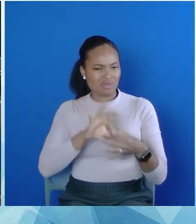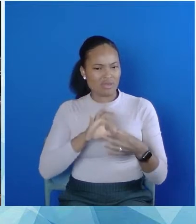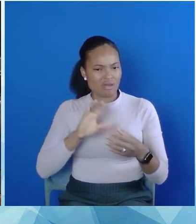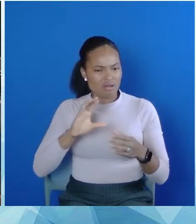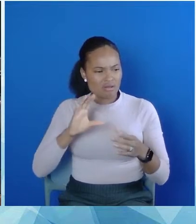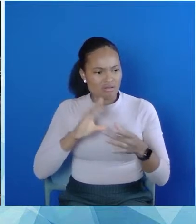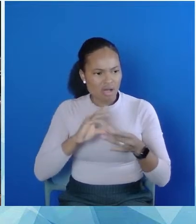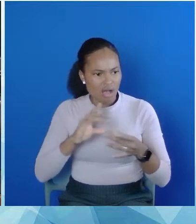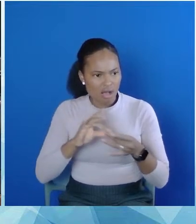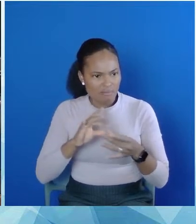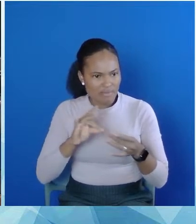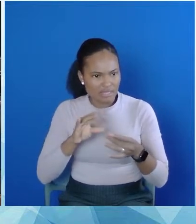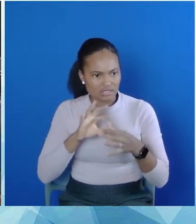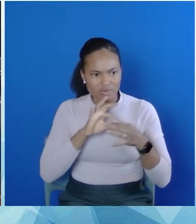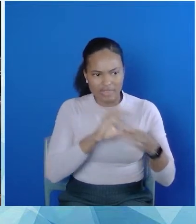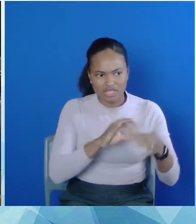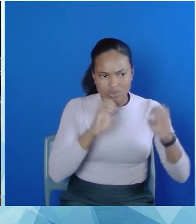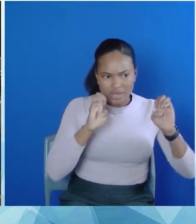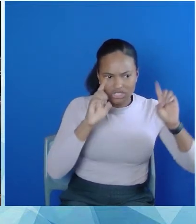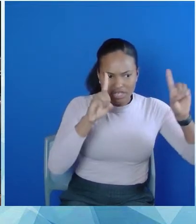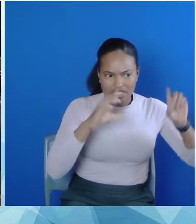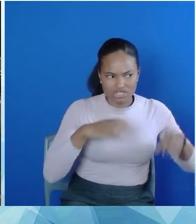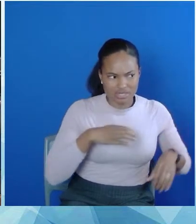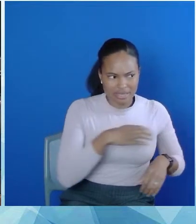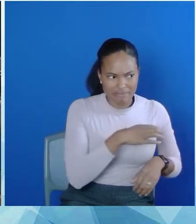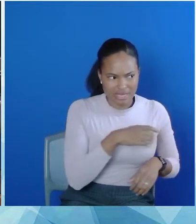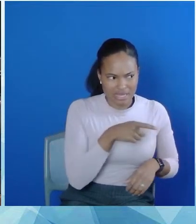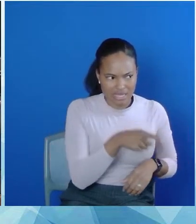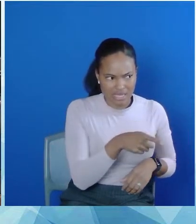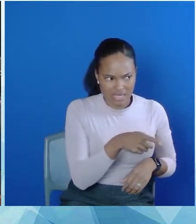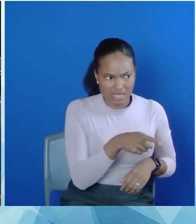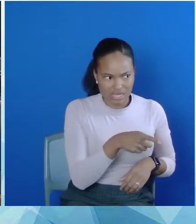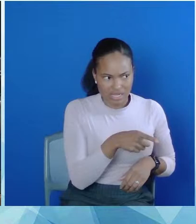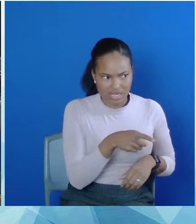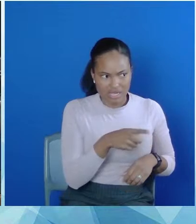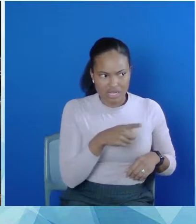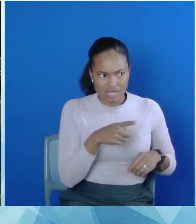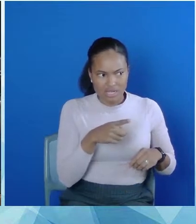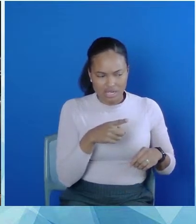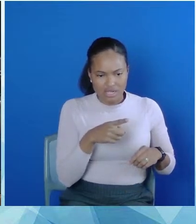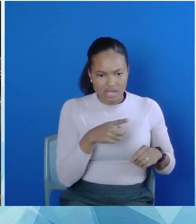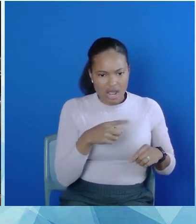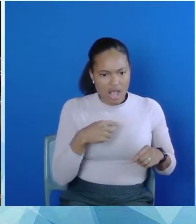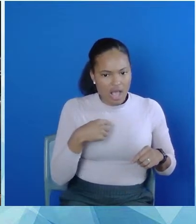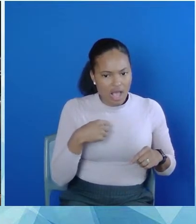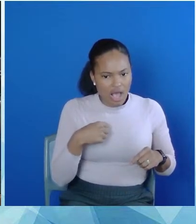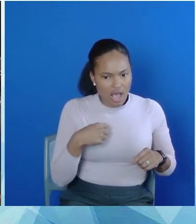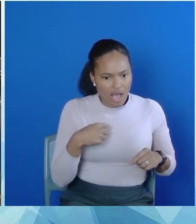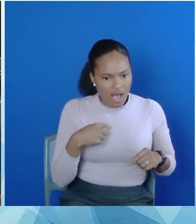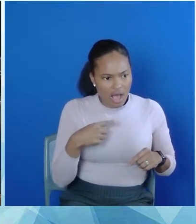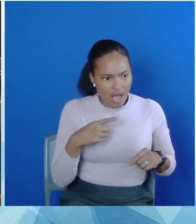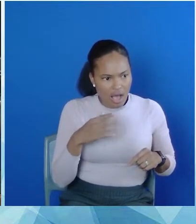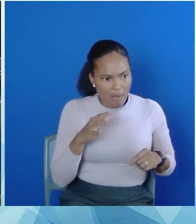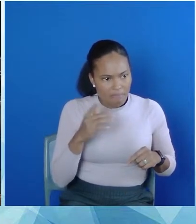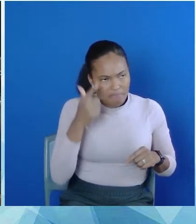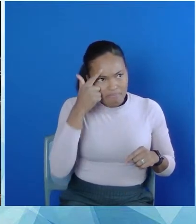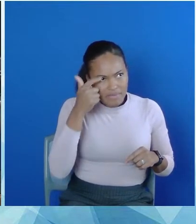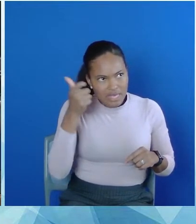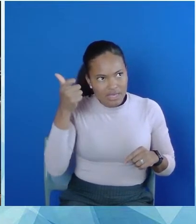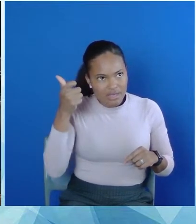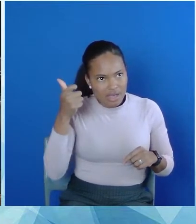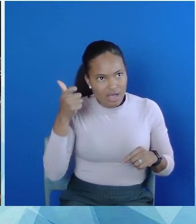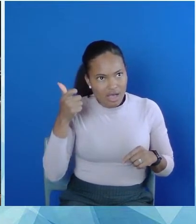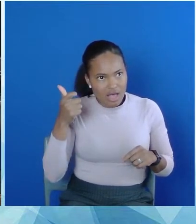Committee, because I know that seemingly as an official position, ASDB